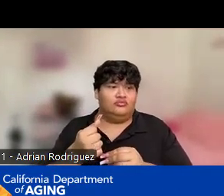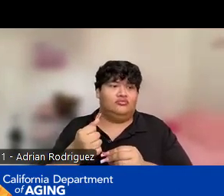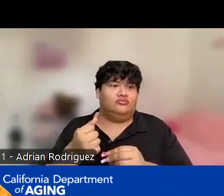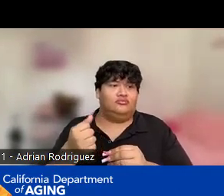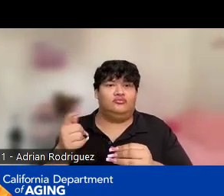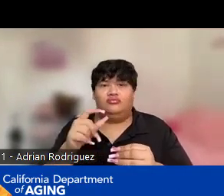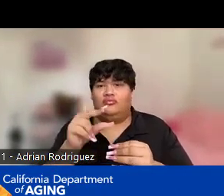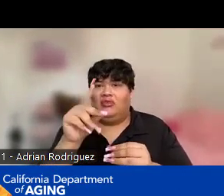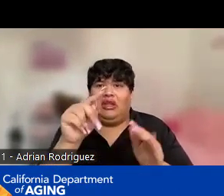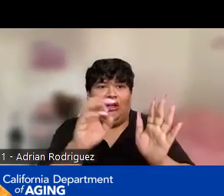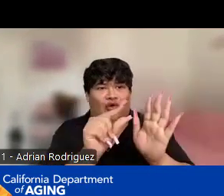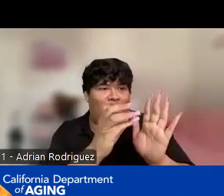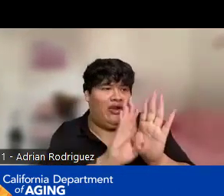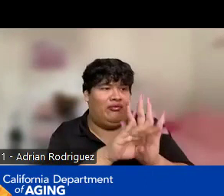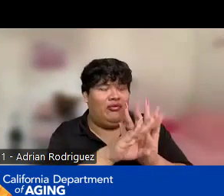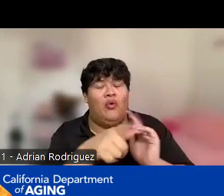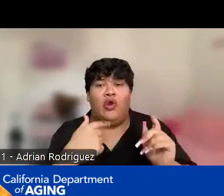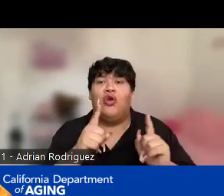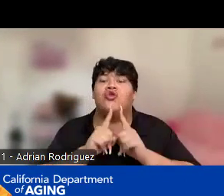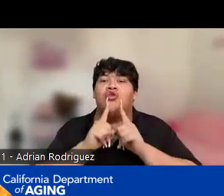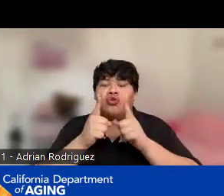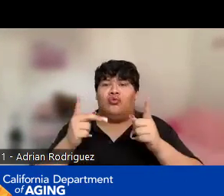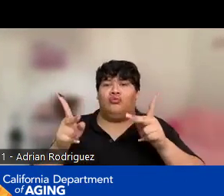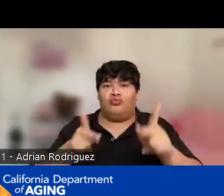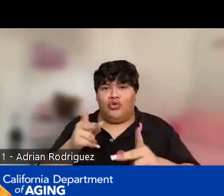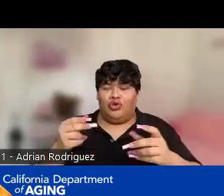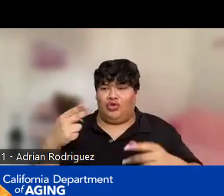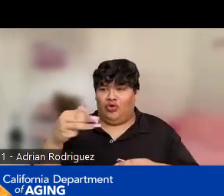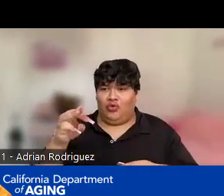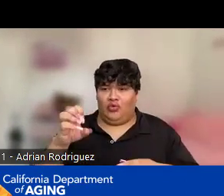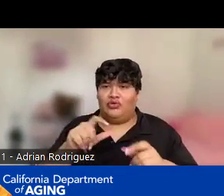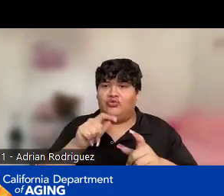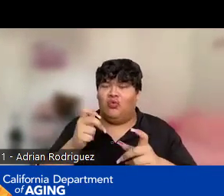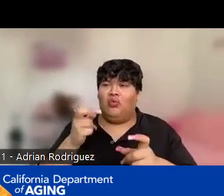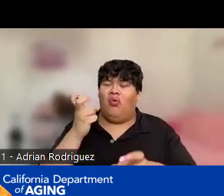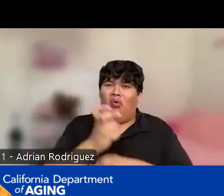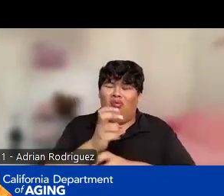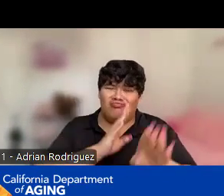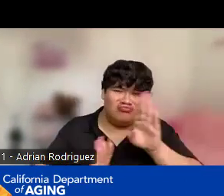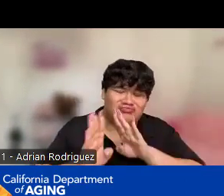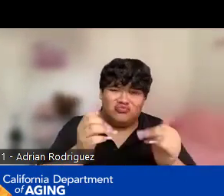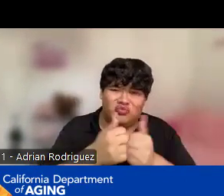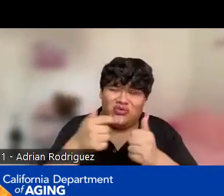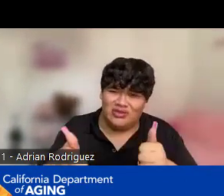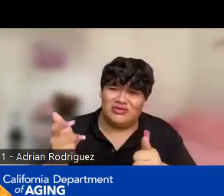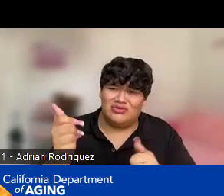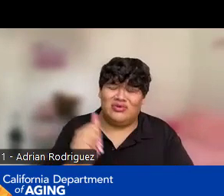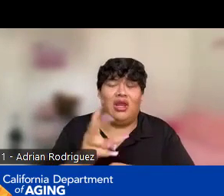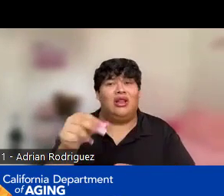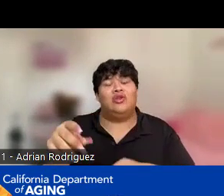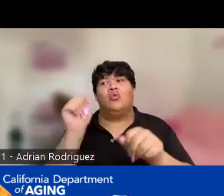on a data graph. We are humans that are struggling with this, and this work is